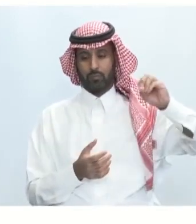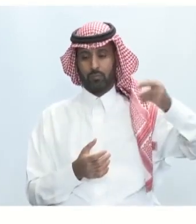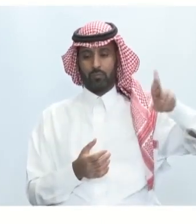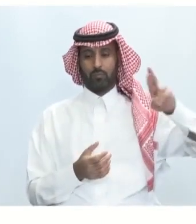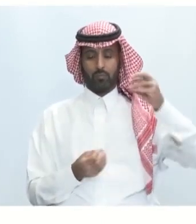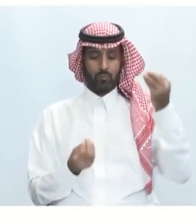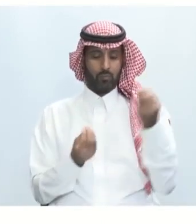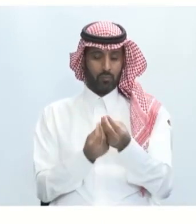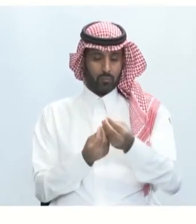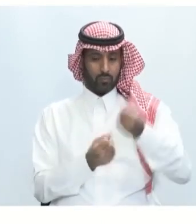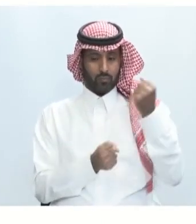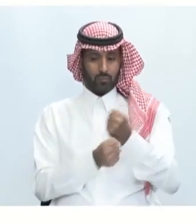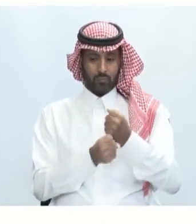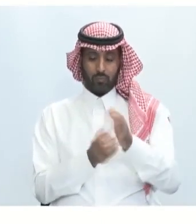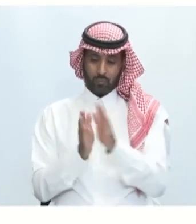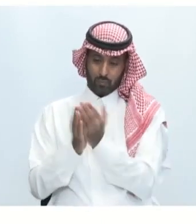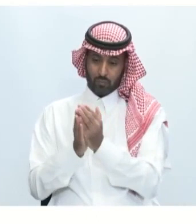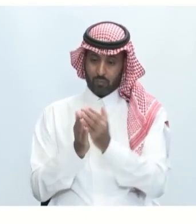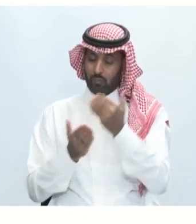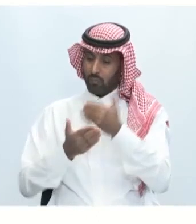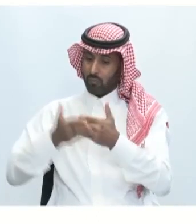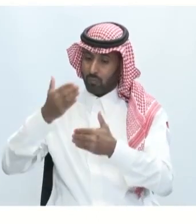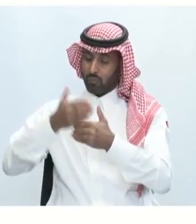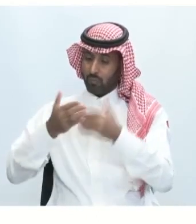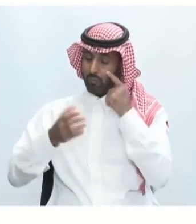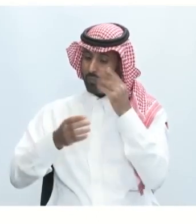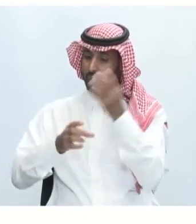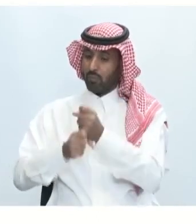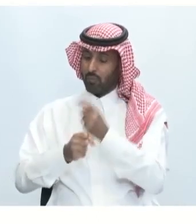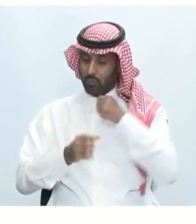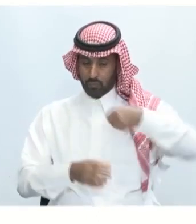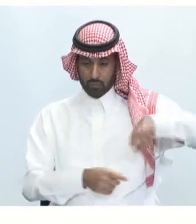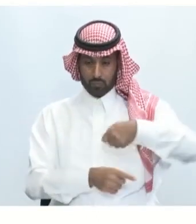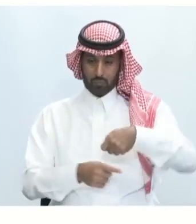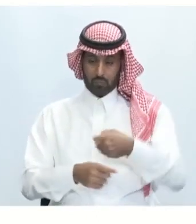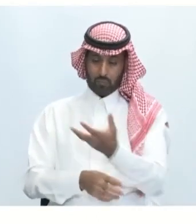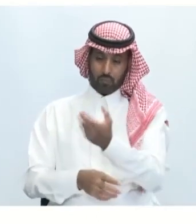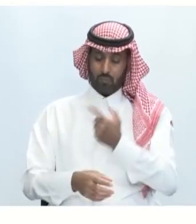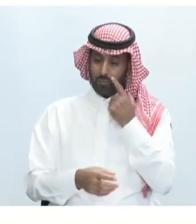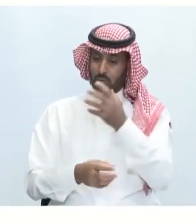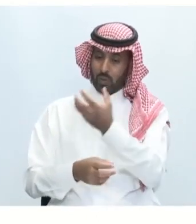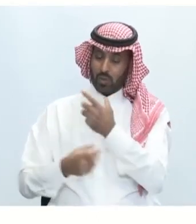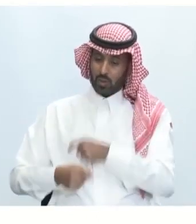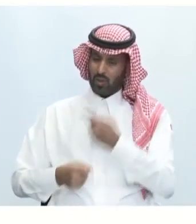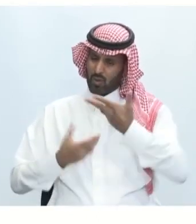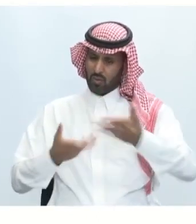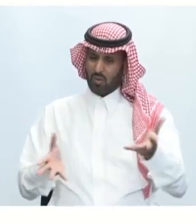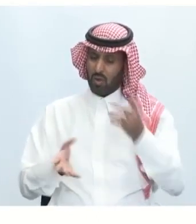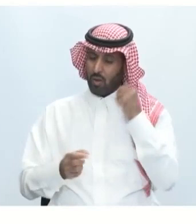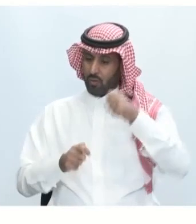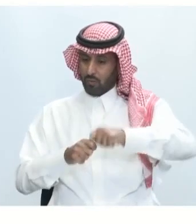these verbs. Book, build, buy, cook, find, get, keep, leave,